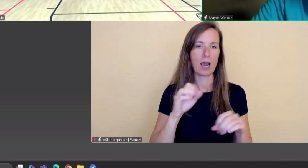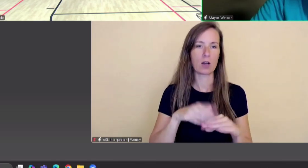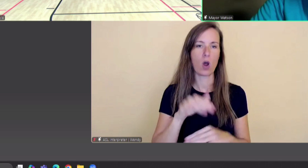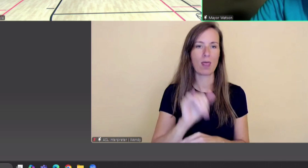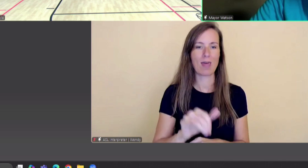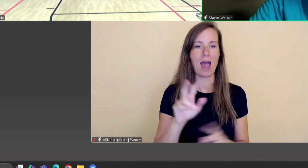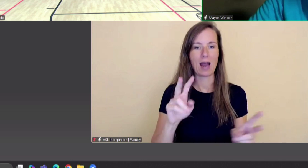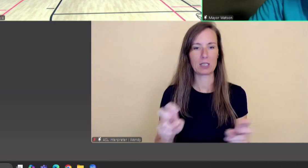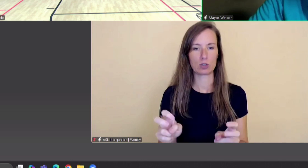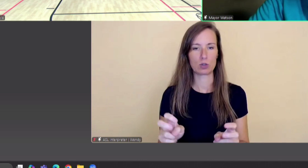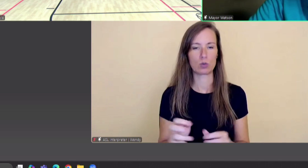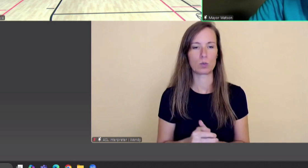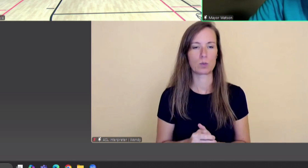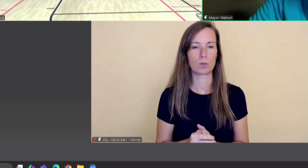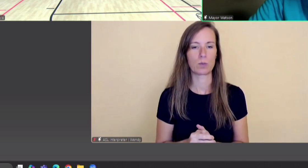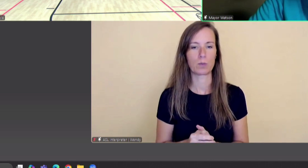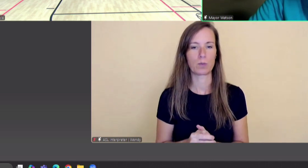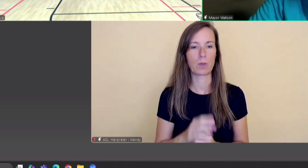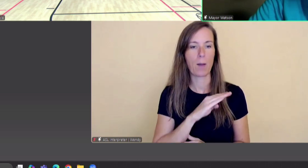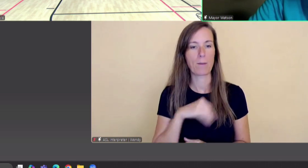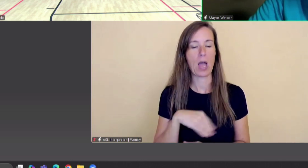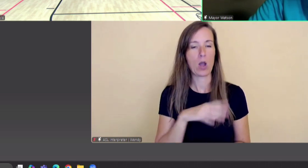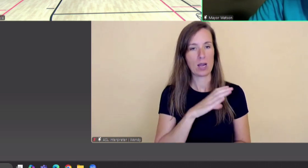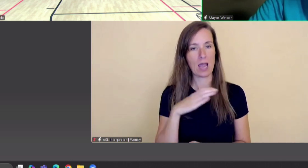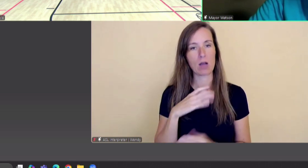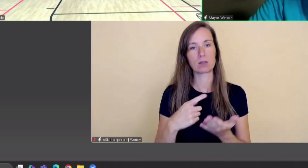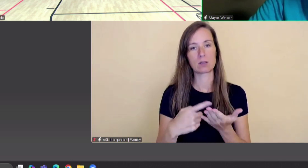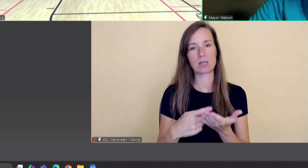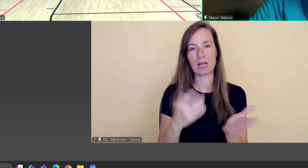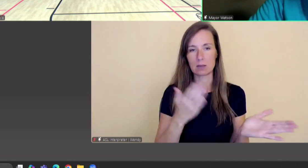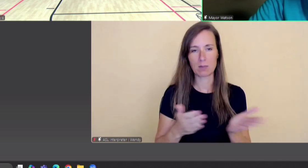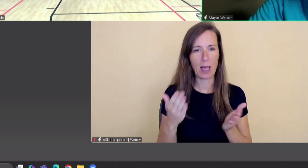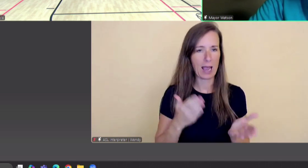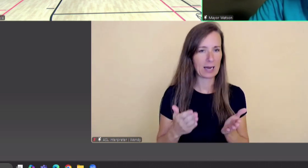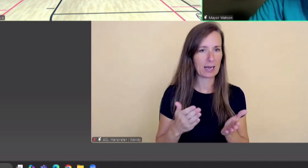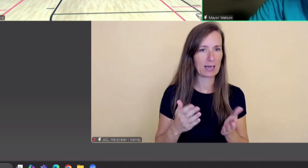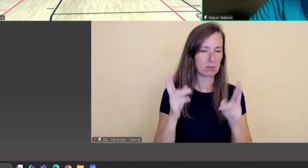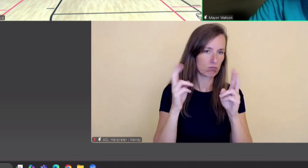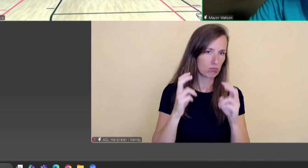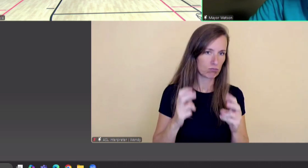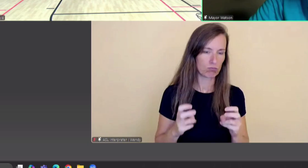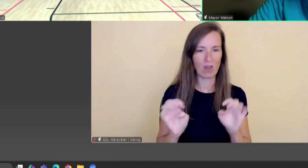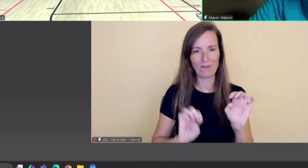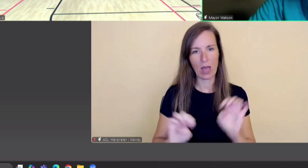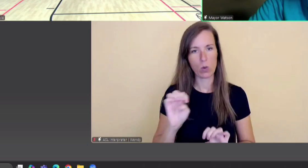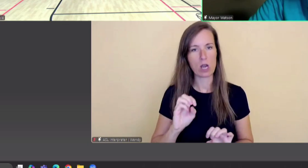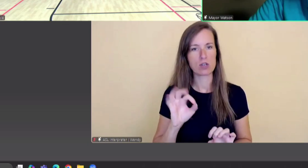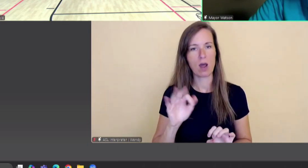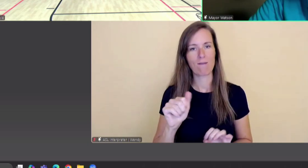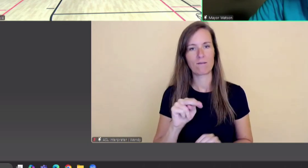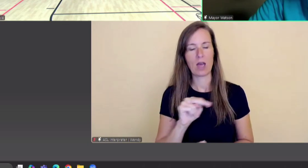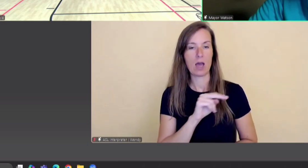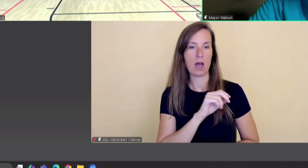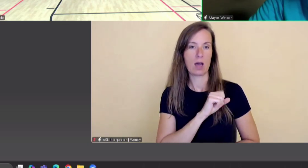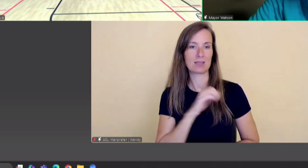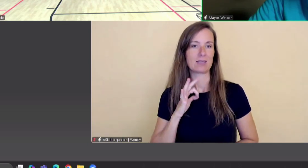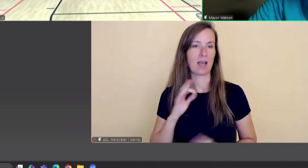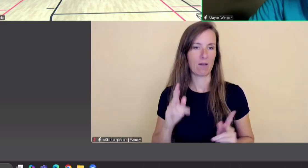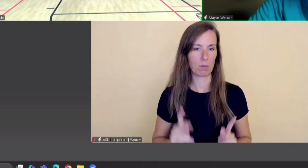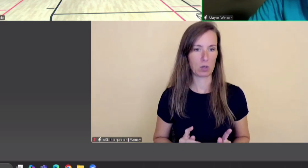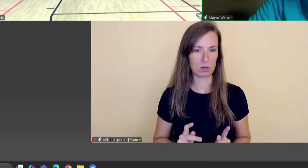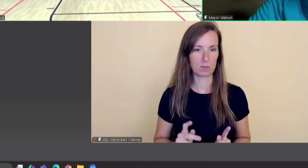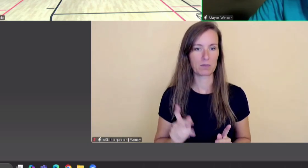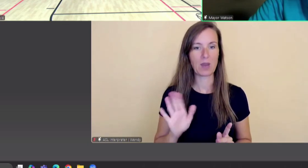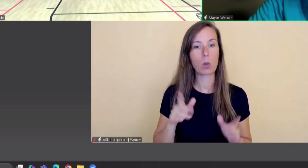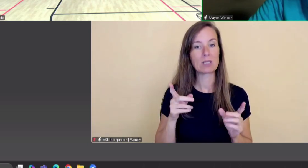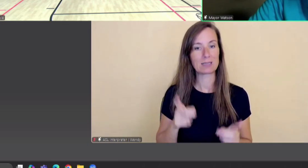The mayor and council discussed the planning of an evaluation of an employee. It was decided the evaluation will be